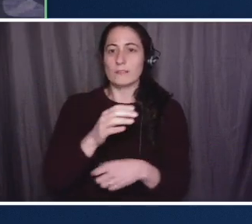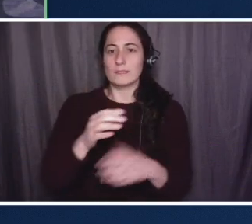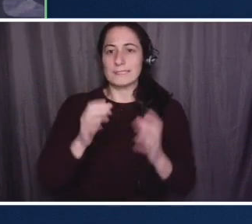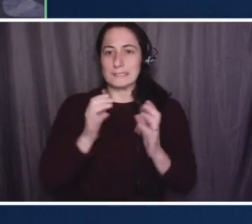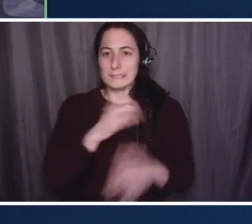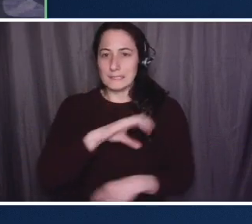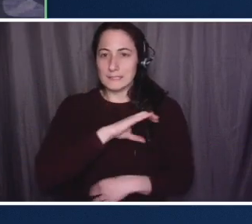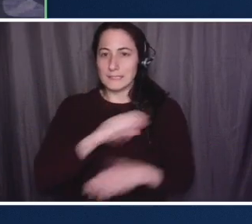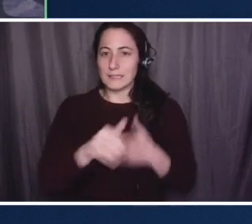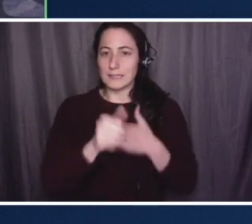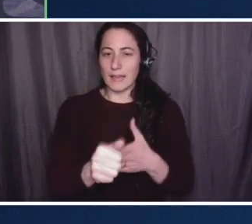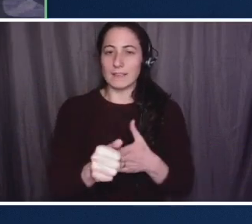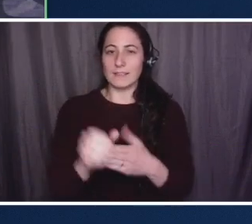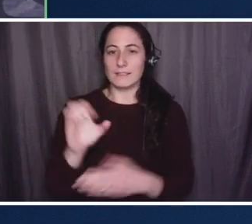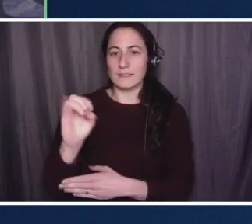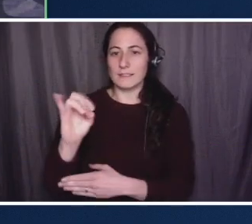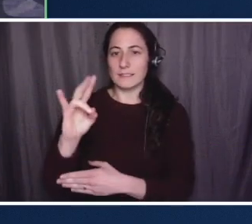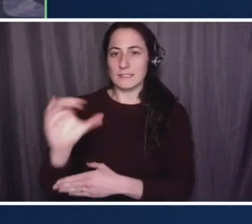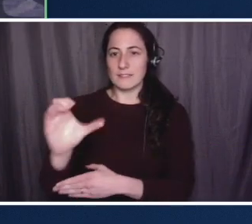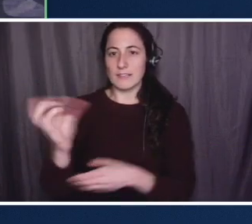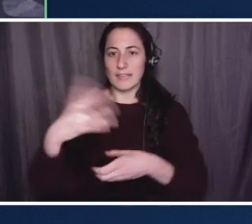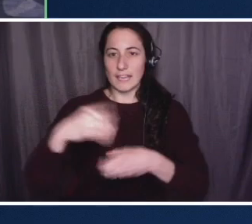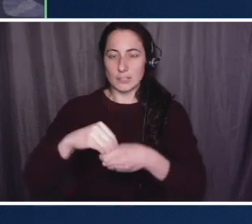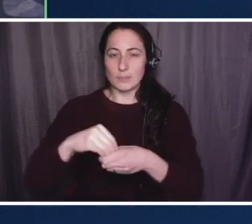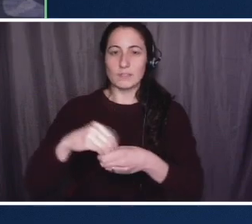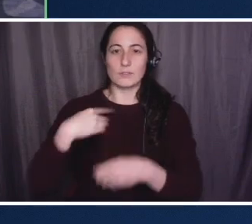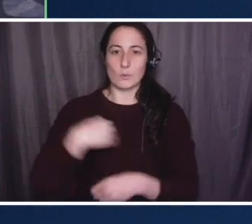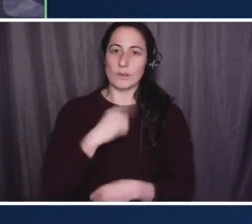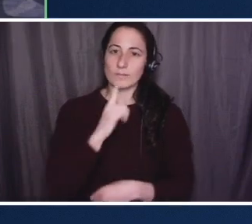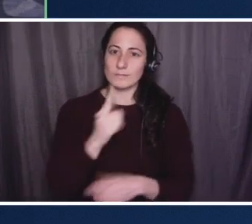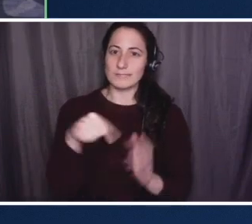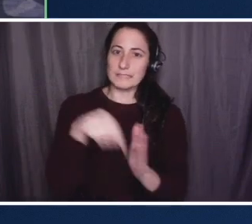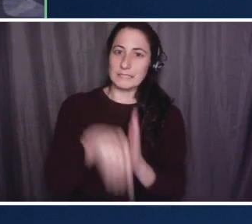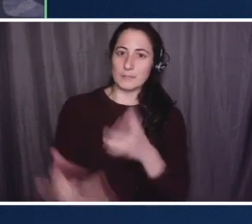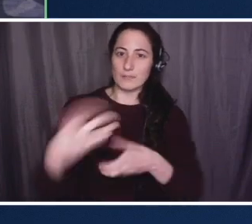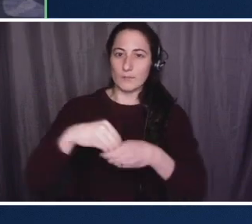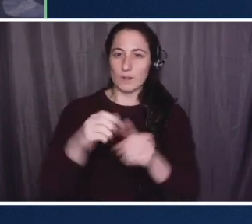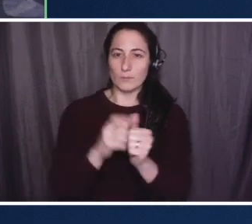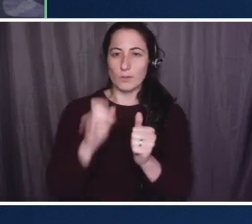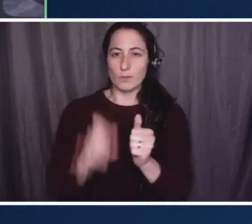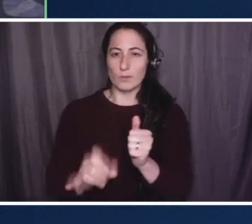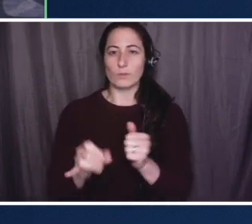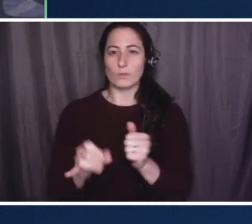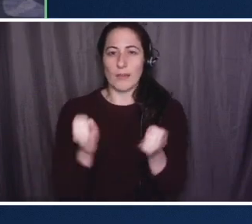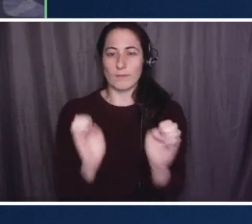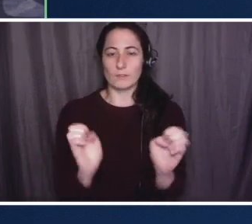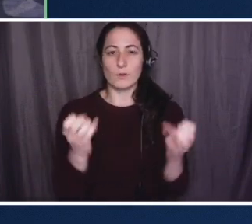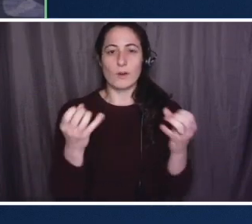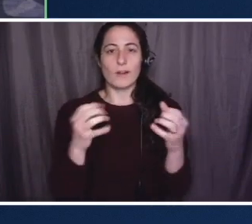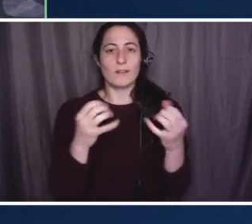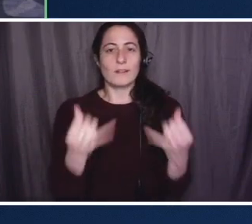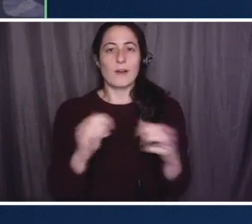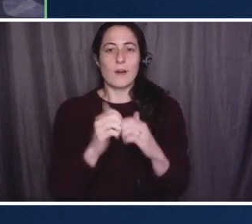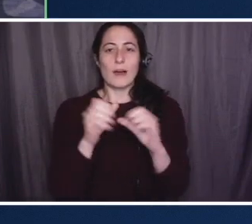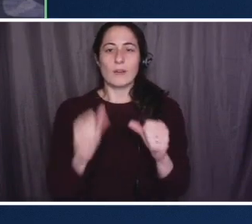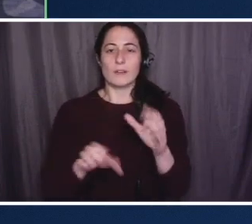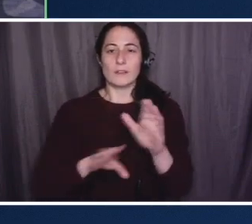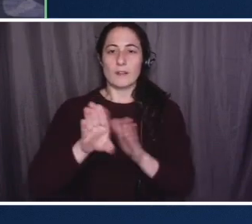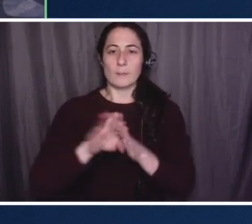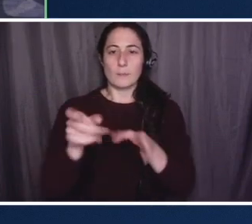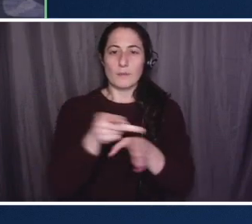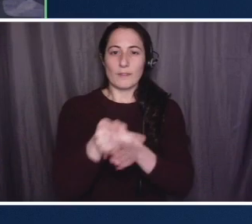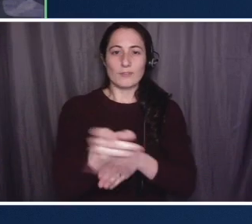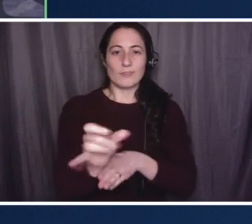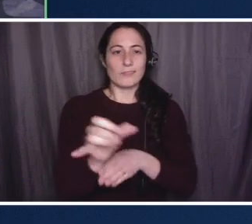course, Humanity United is deeply engaged in those localization efforts. So how can development professionals like those in this